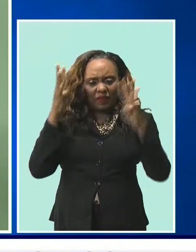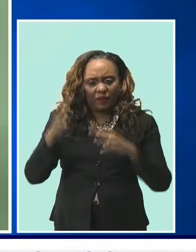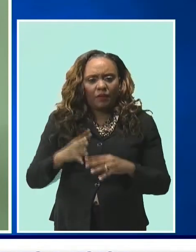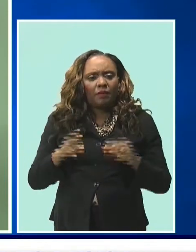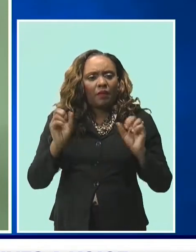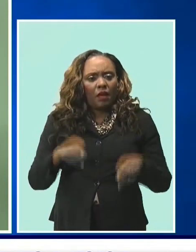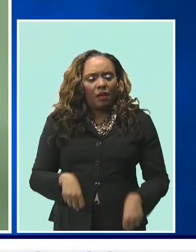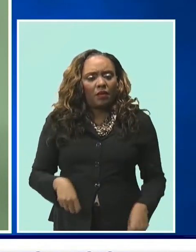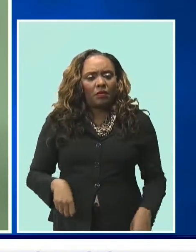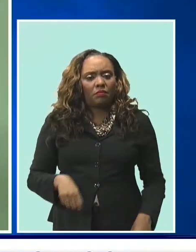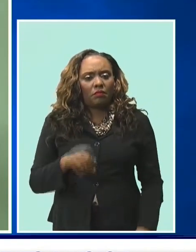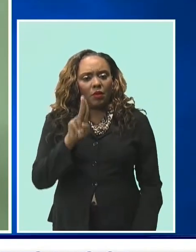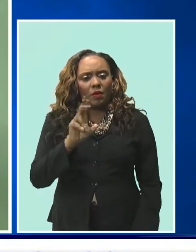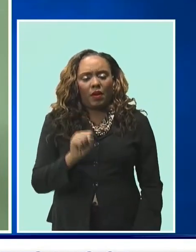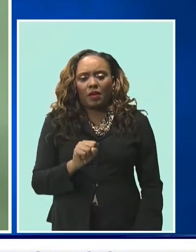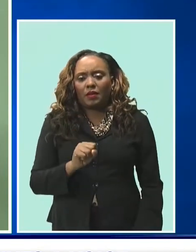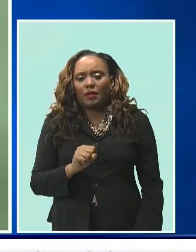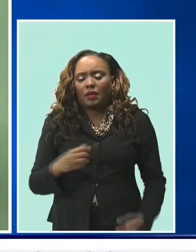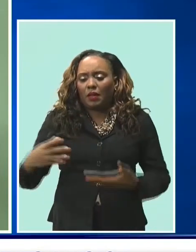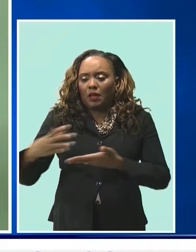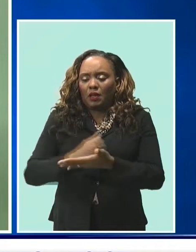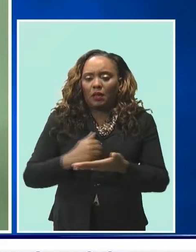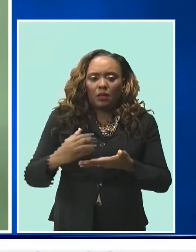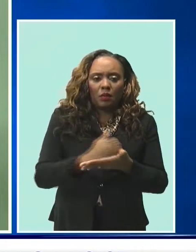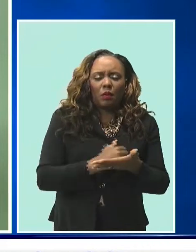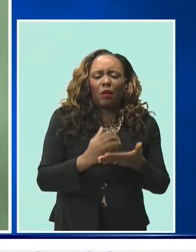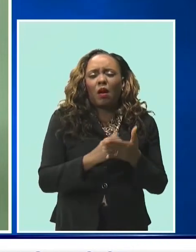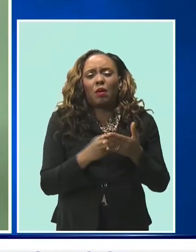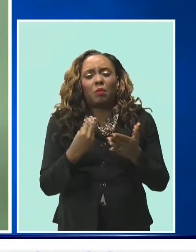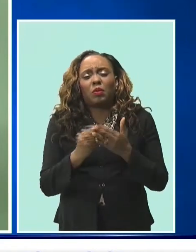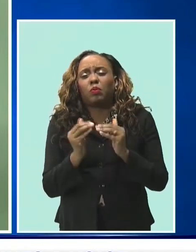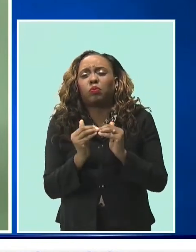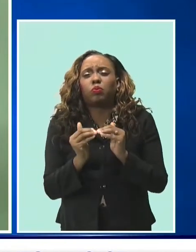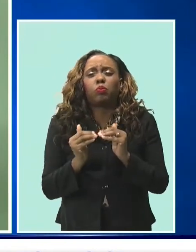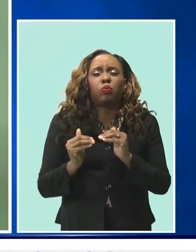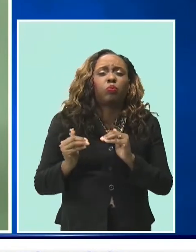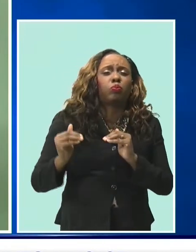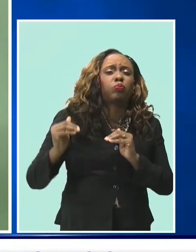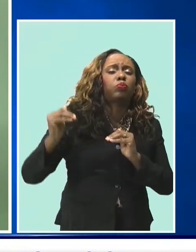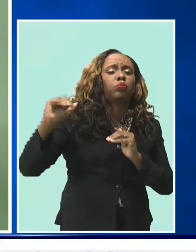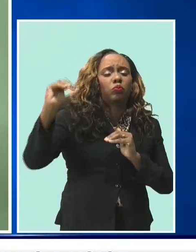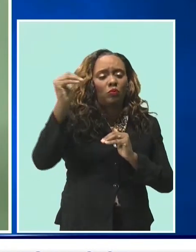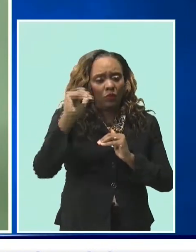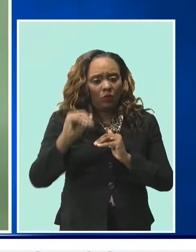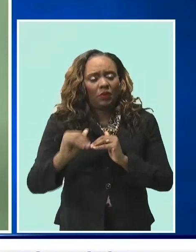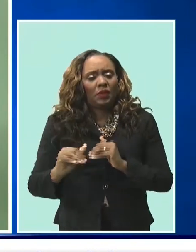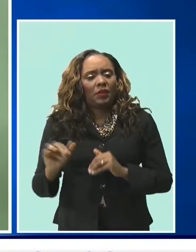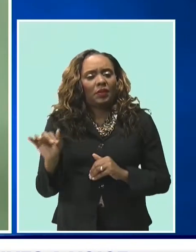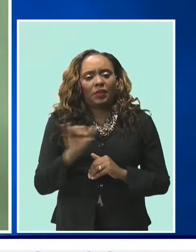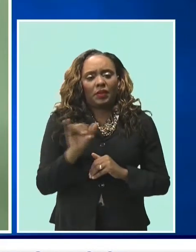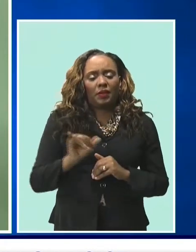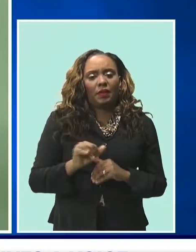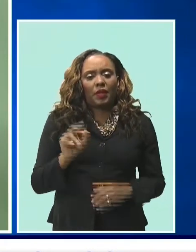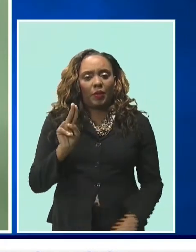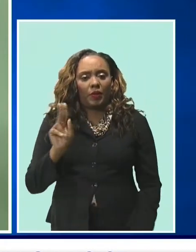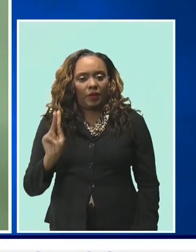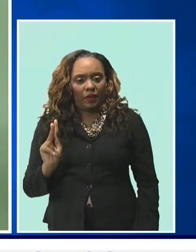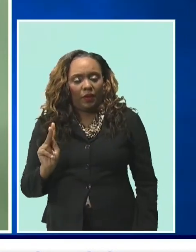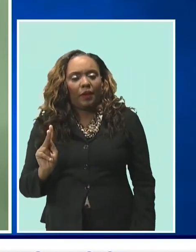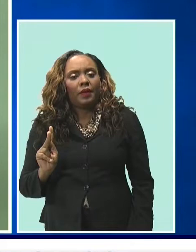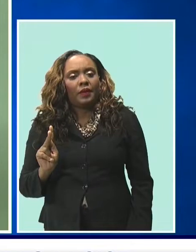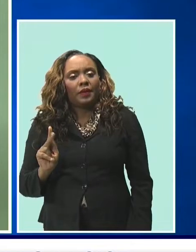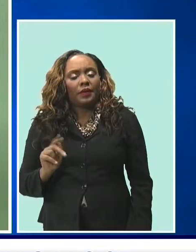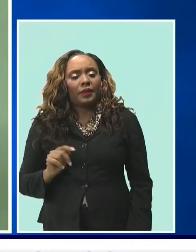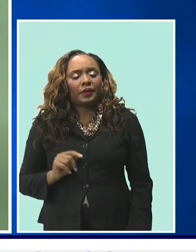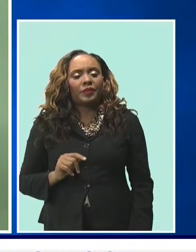trillion annually, 10% of their GDP. Similar situation in the UK. There's